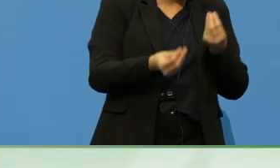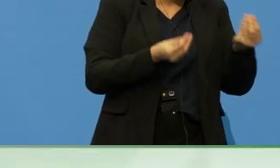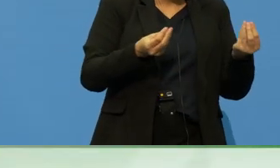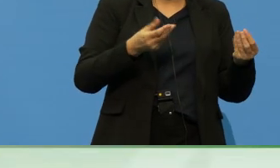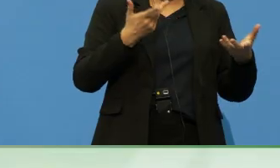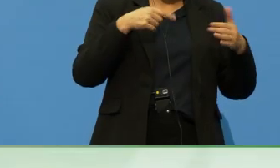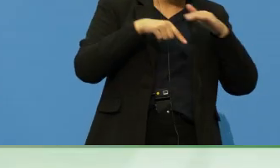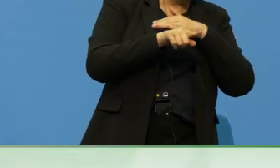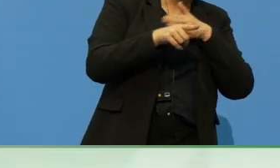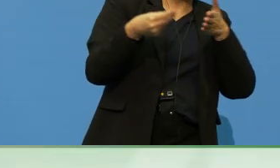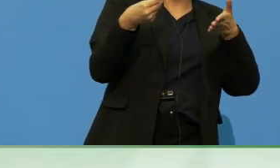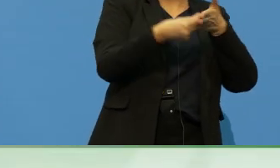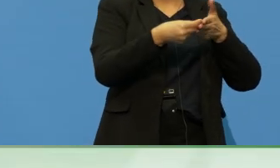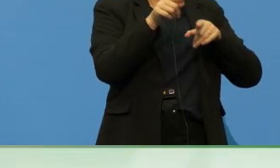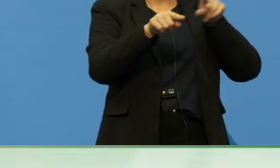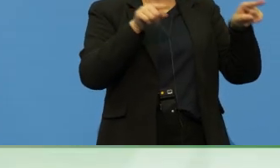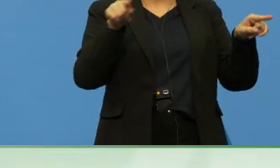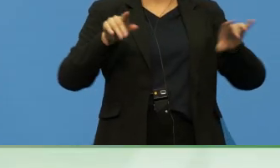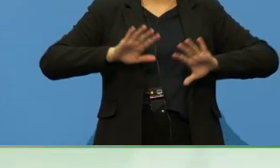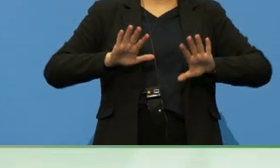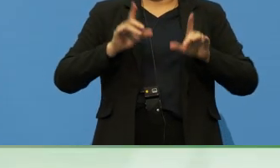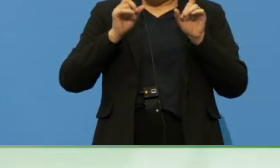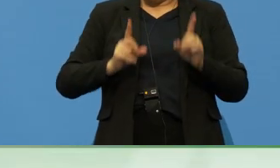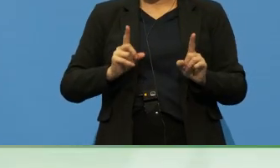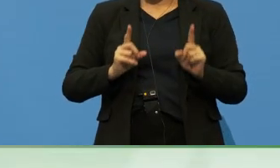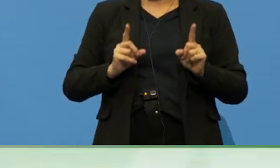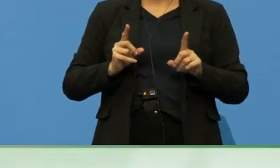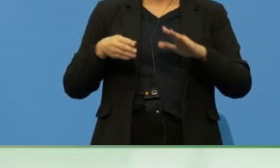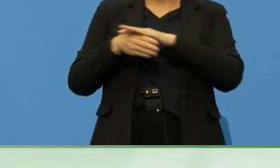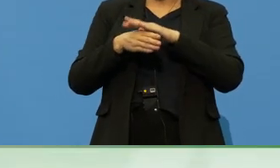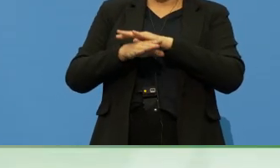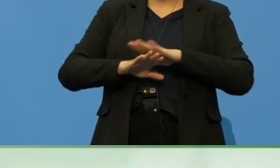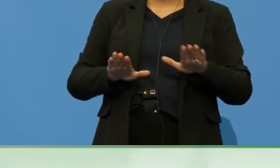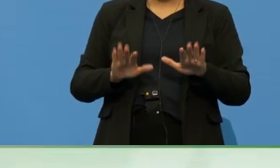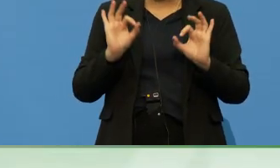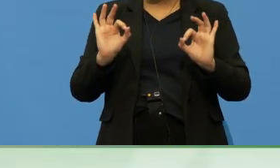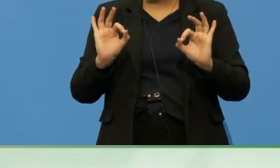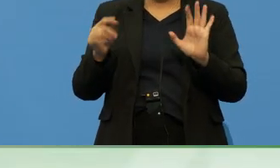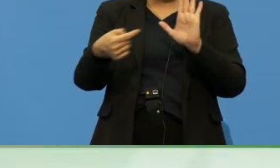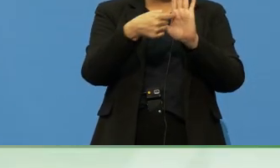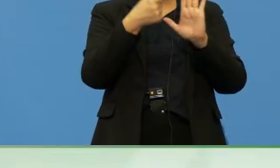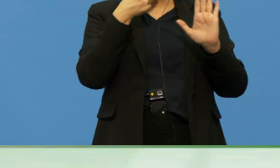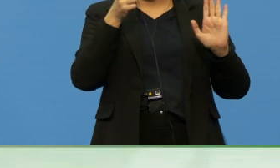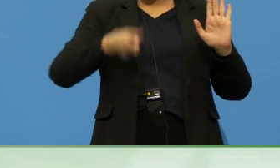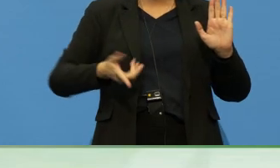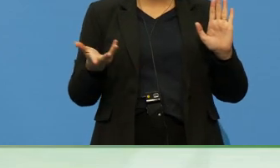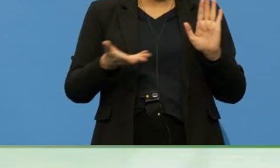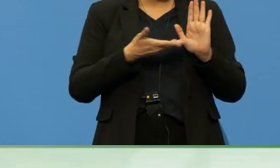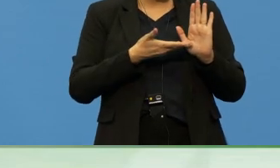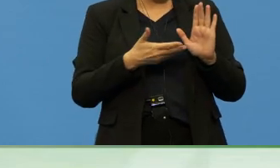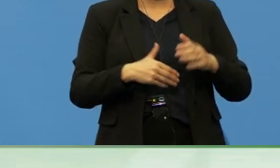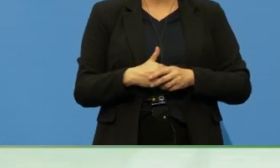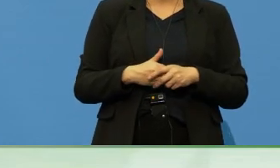to discuss with companies or with the administration to speak with them. The law, the European